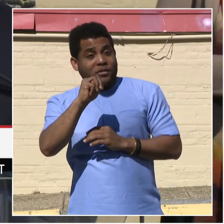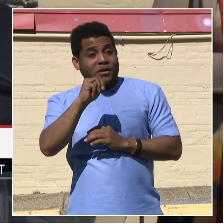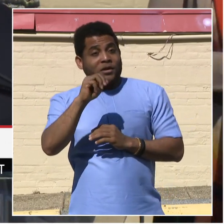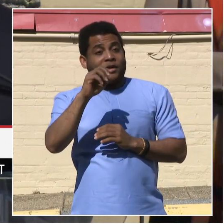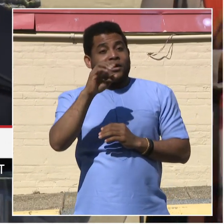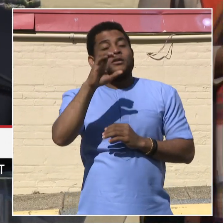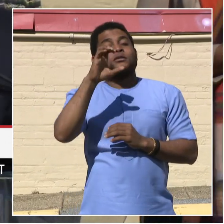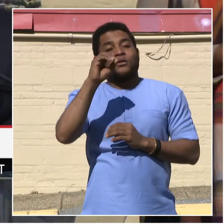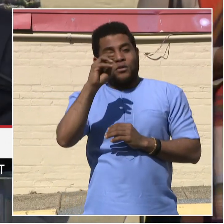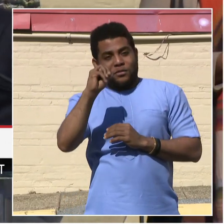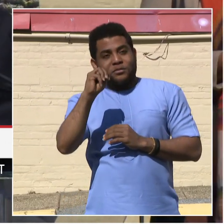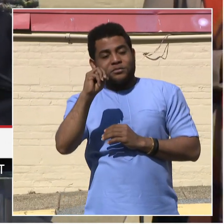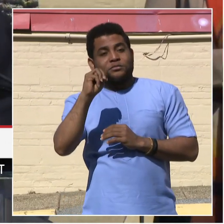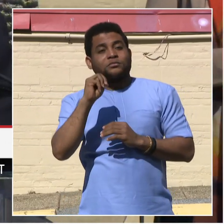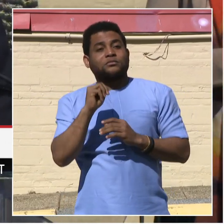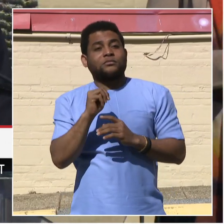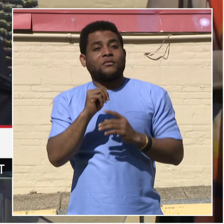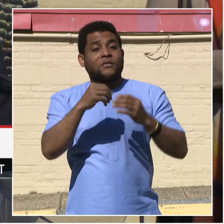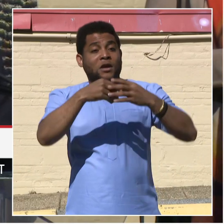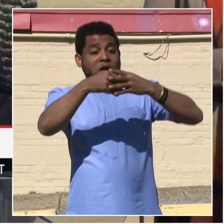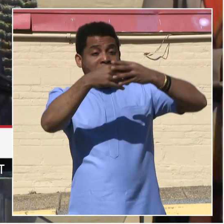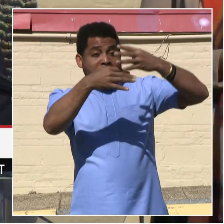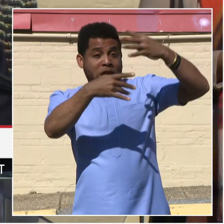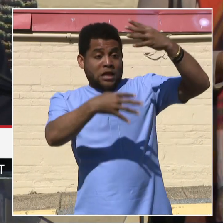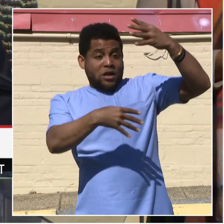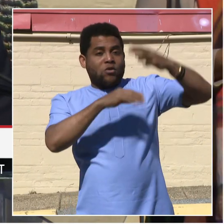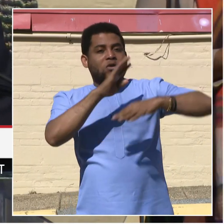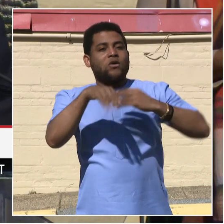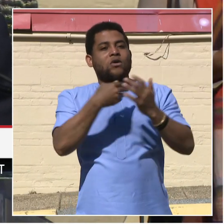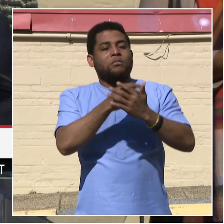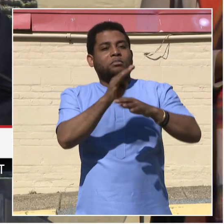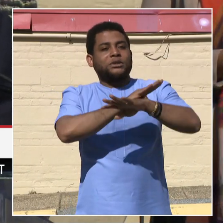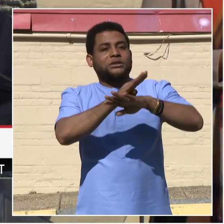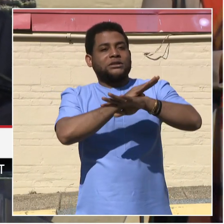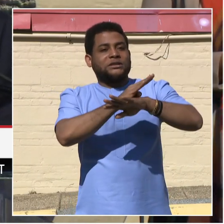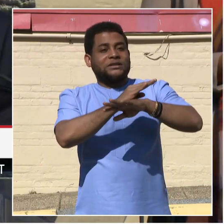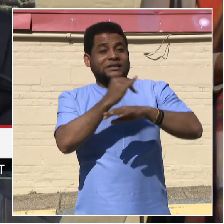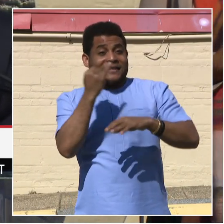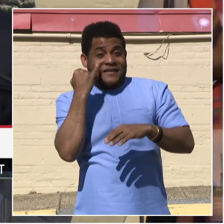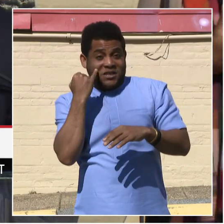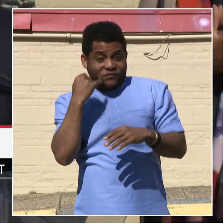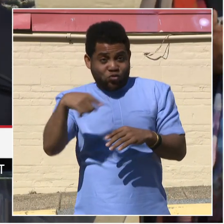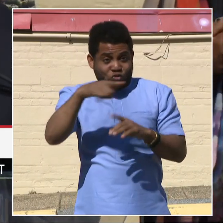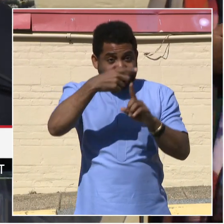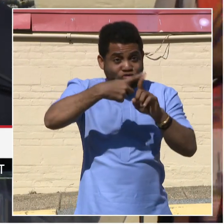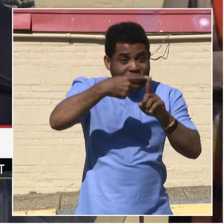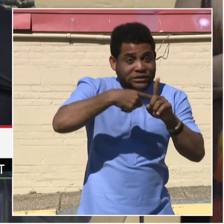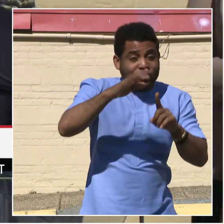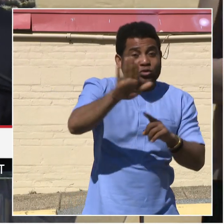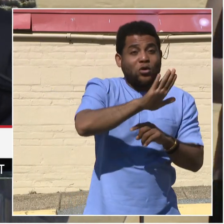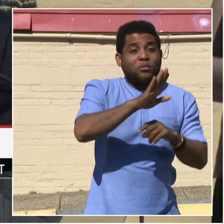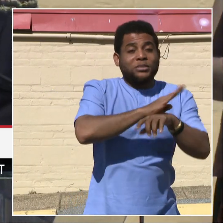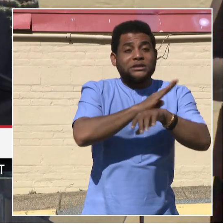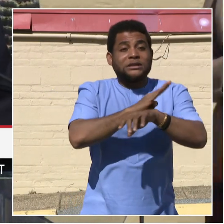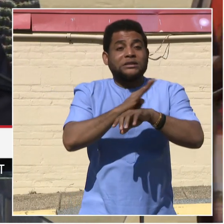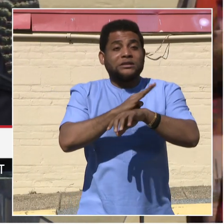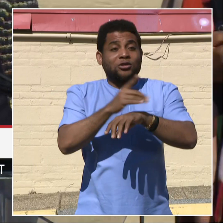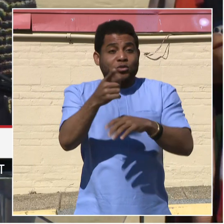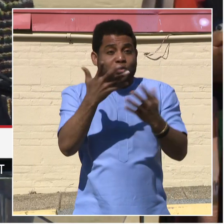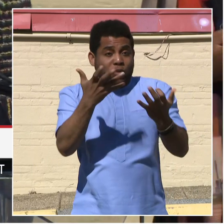businesses. So if you're like Latoya and you rent your business, but you want to own the building, then you should look